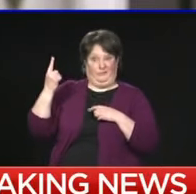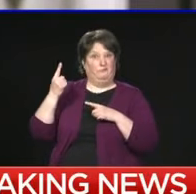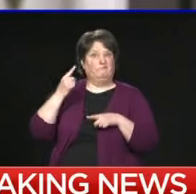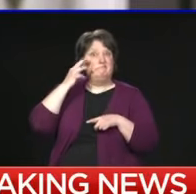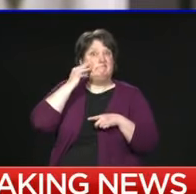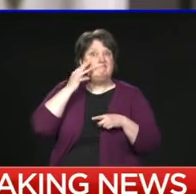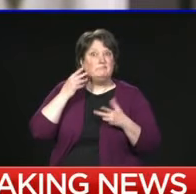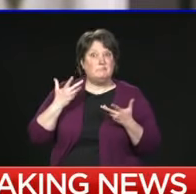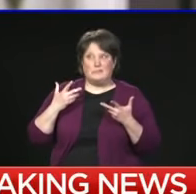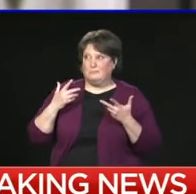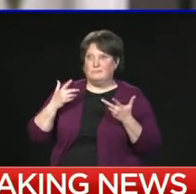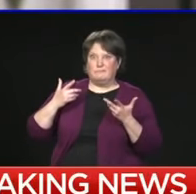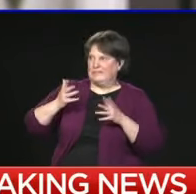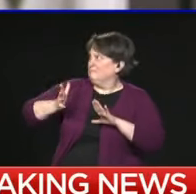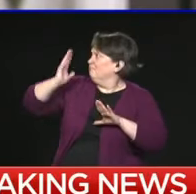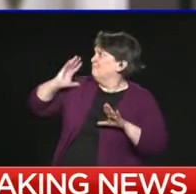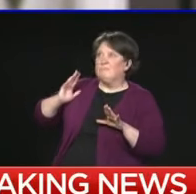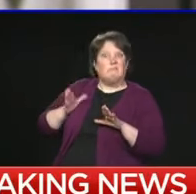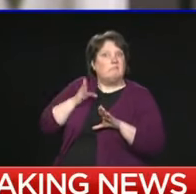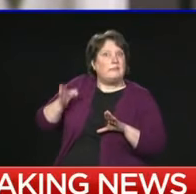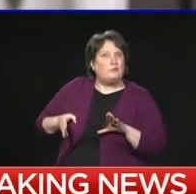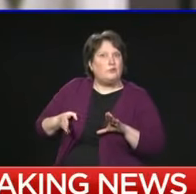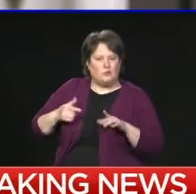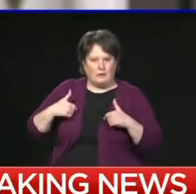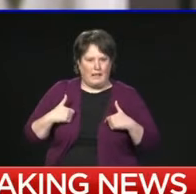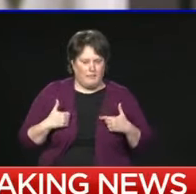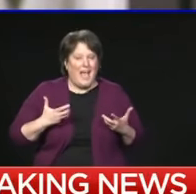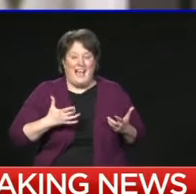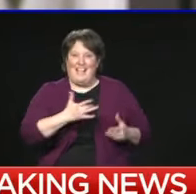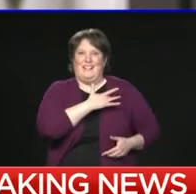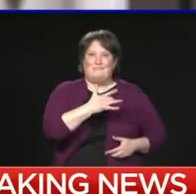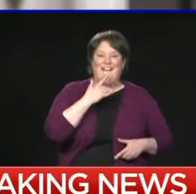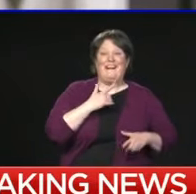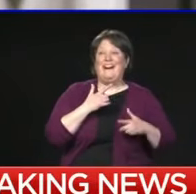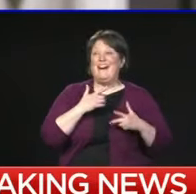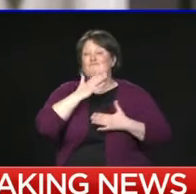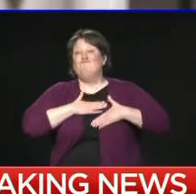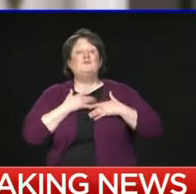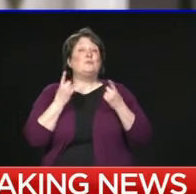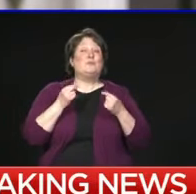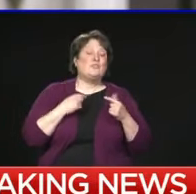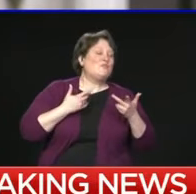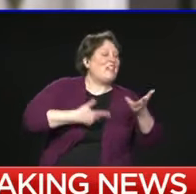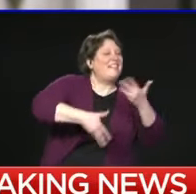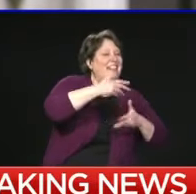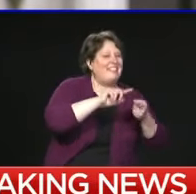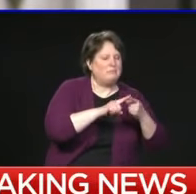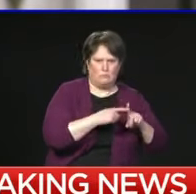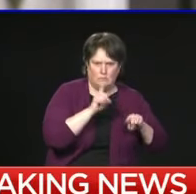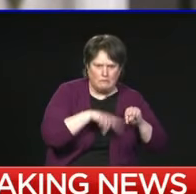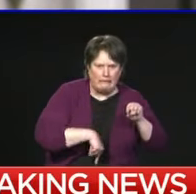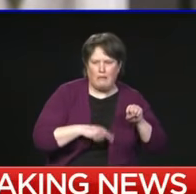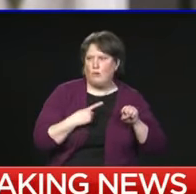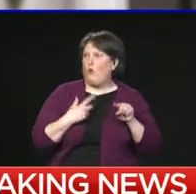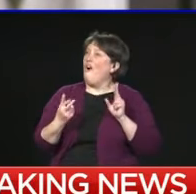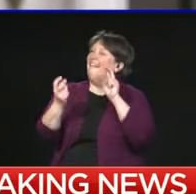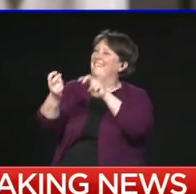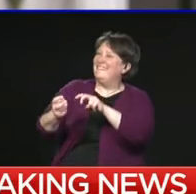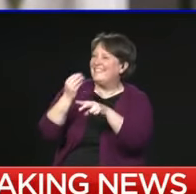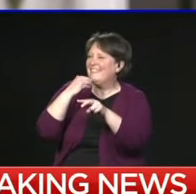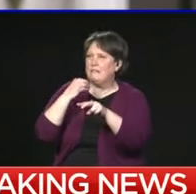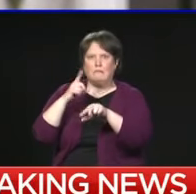that, you can't do many of the things that keep you feeling good, getting together with friends or having dinner with your neighbor.